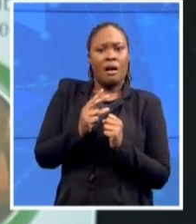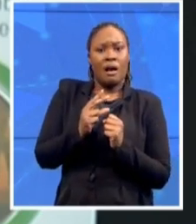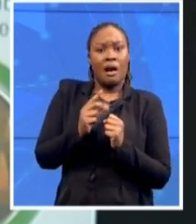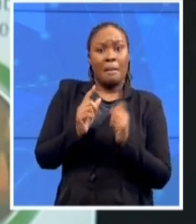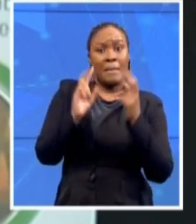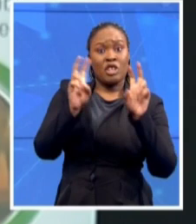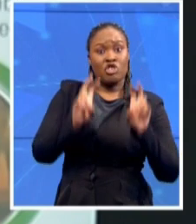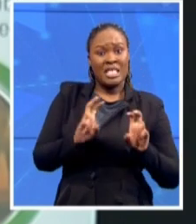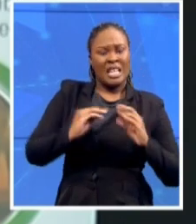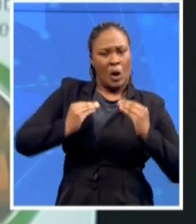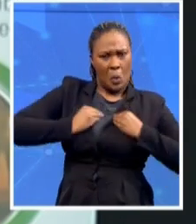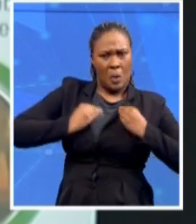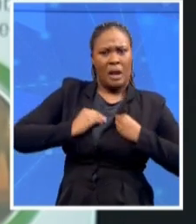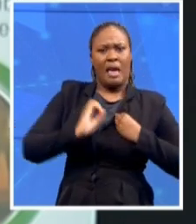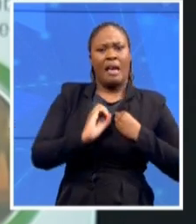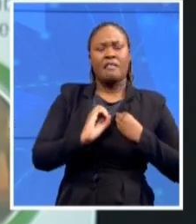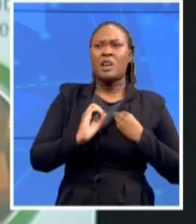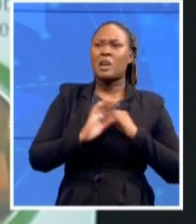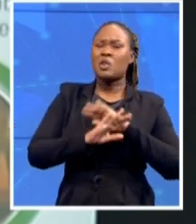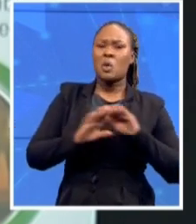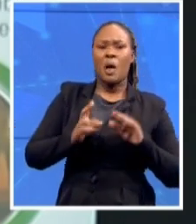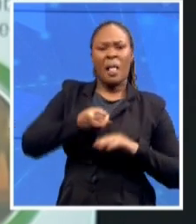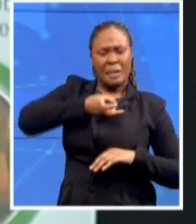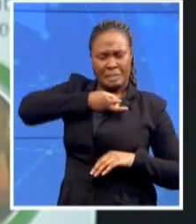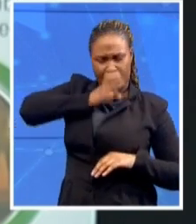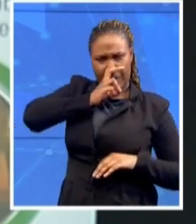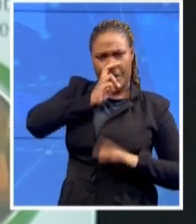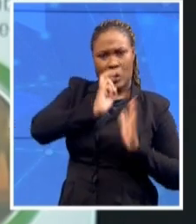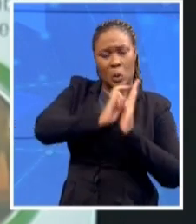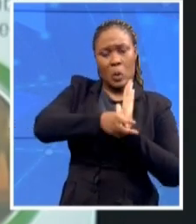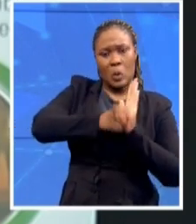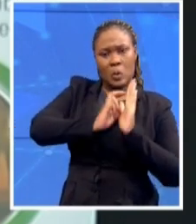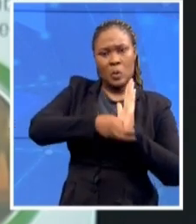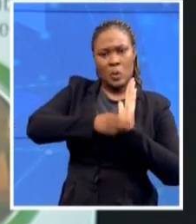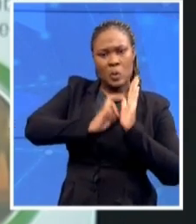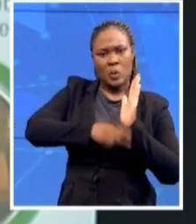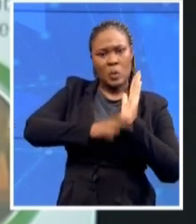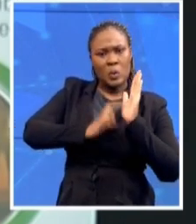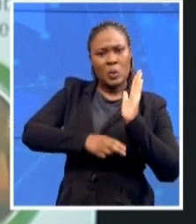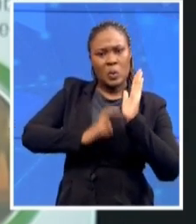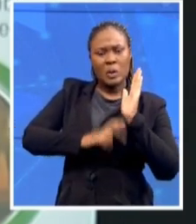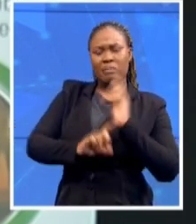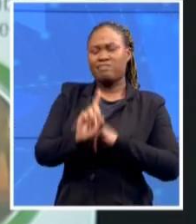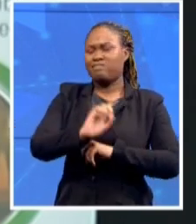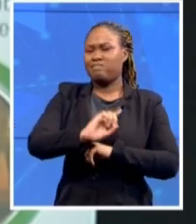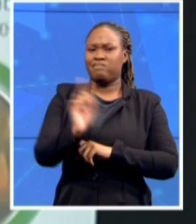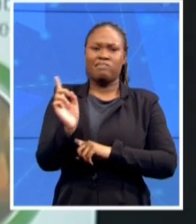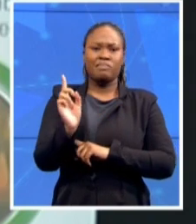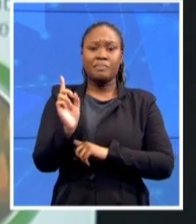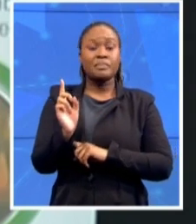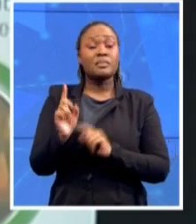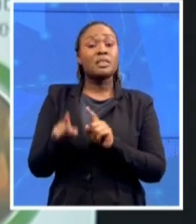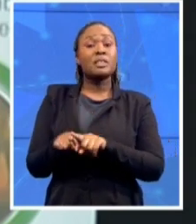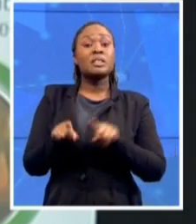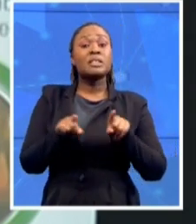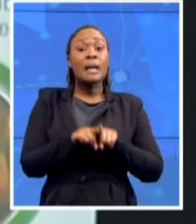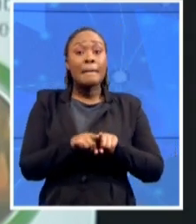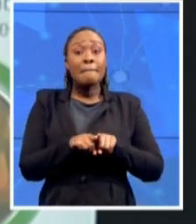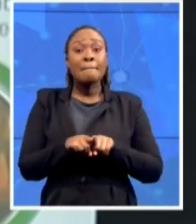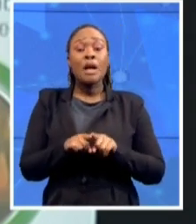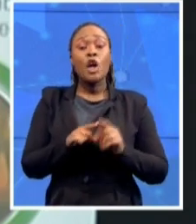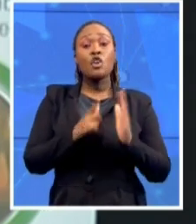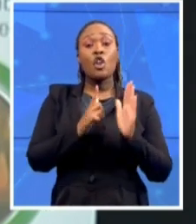on our journey towards energy security. Do not interpret unclear legislation,